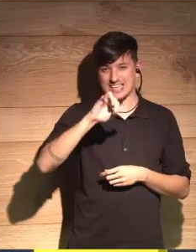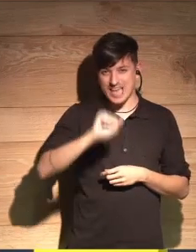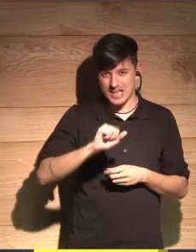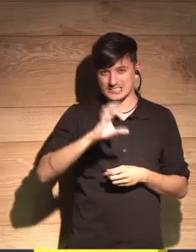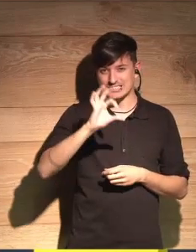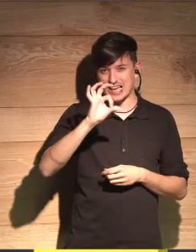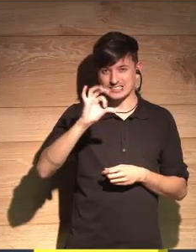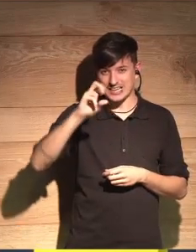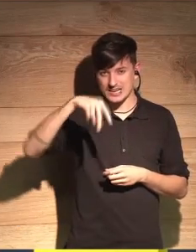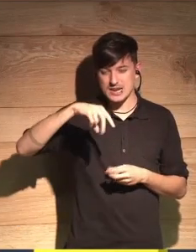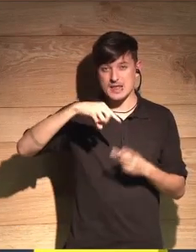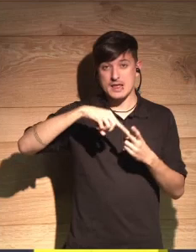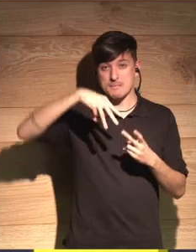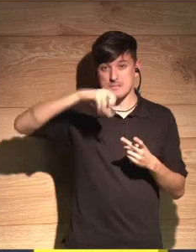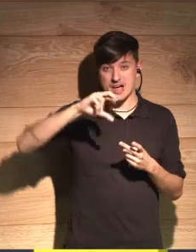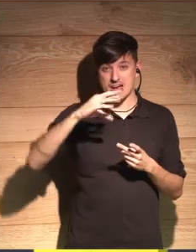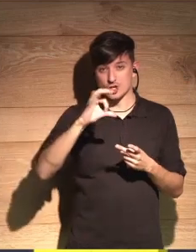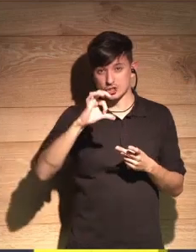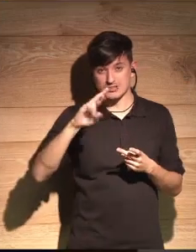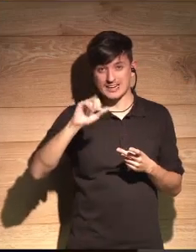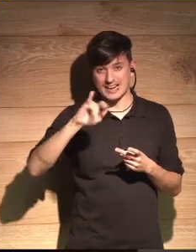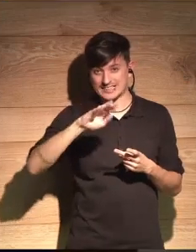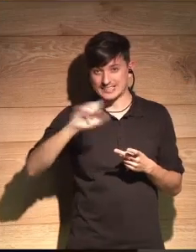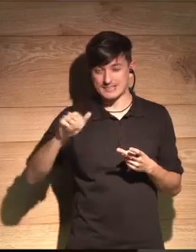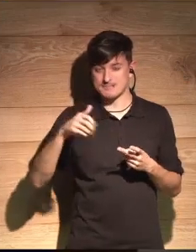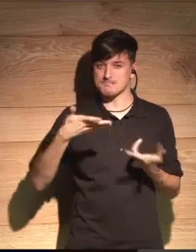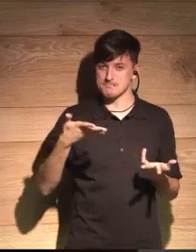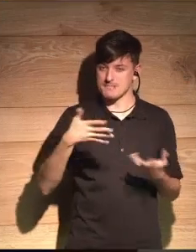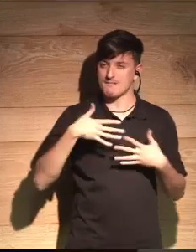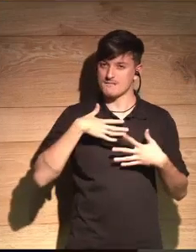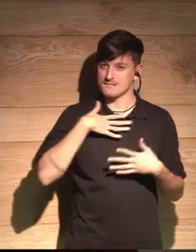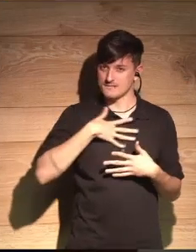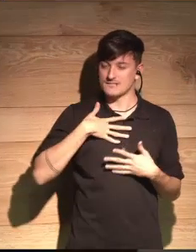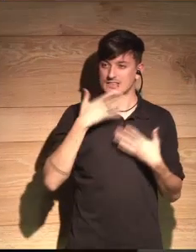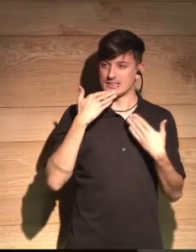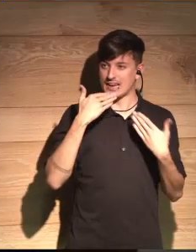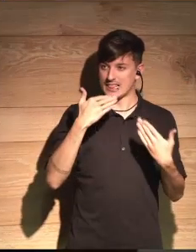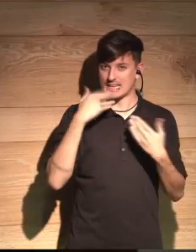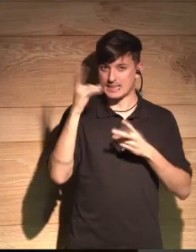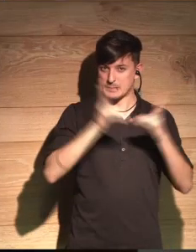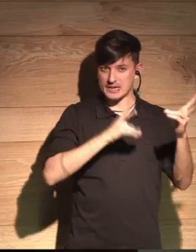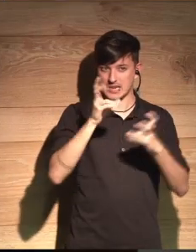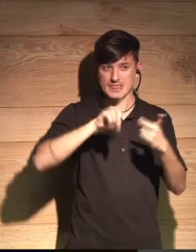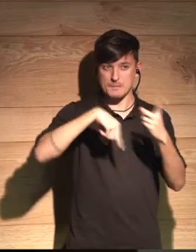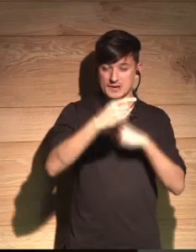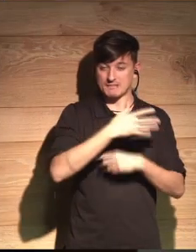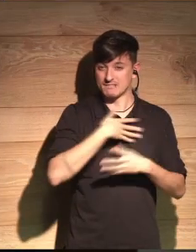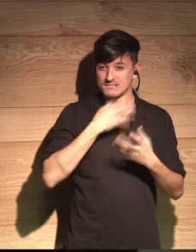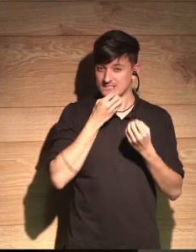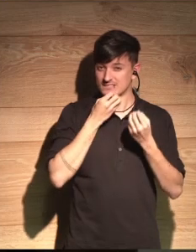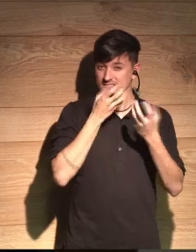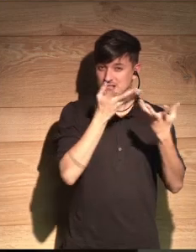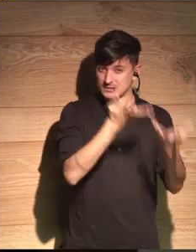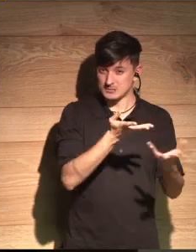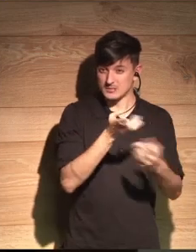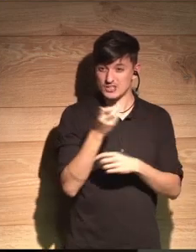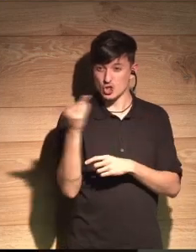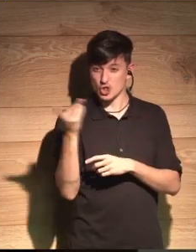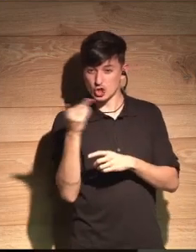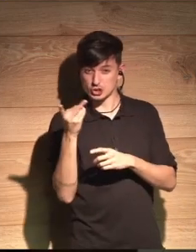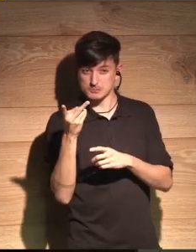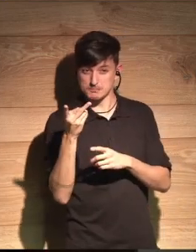I've already said, with Saskia Ratti and Saskia Sassen and Marcus Ratti. It's a great pleasure to have you